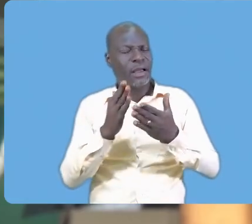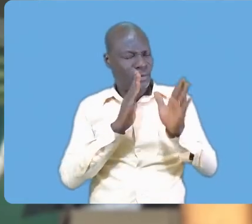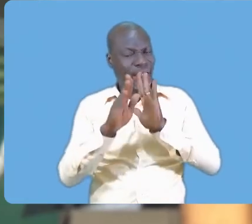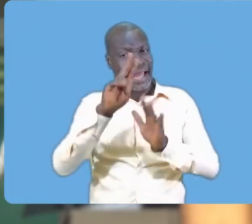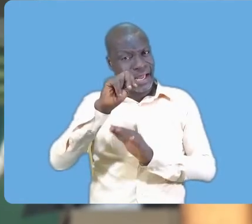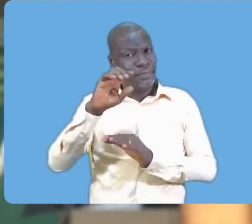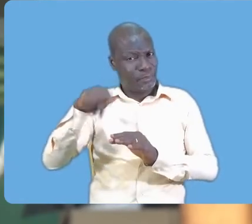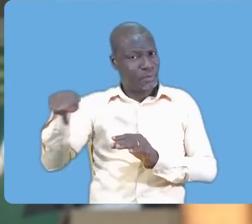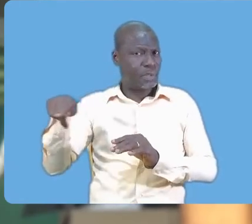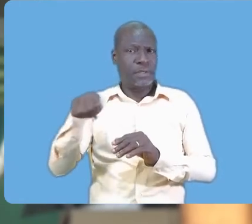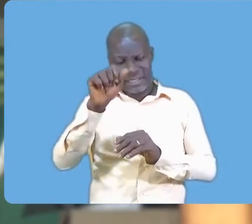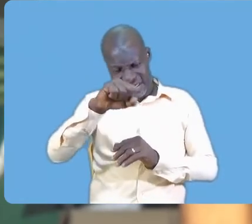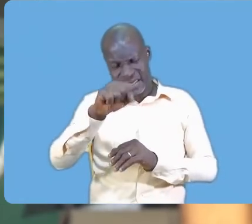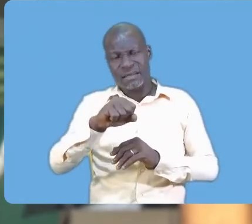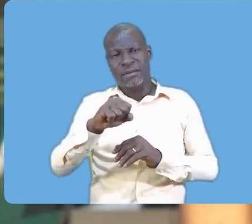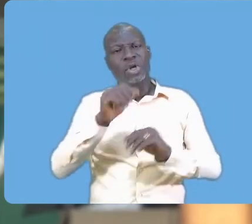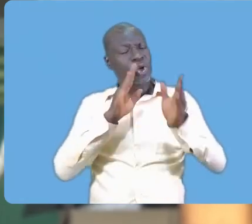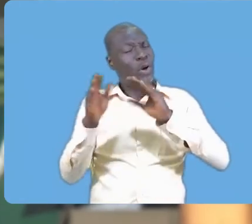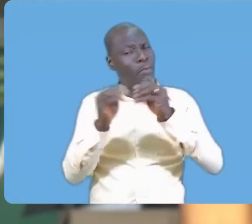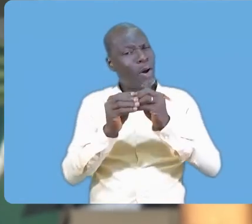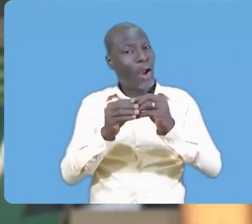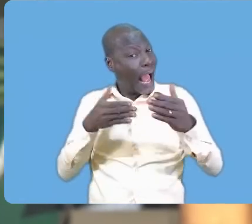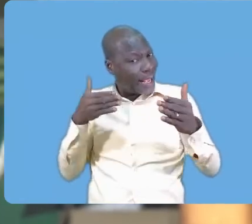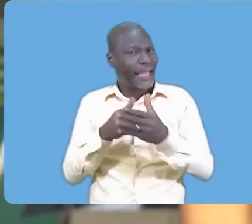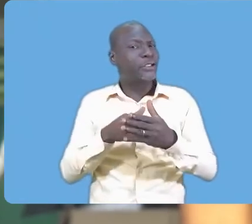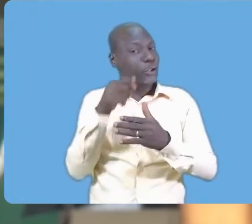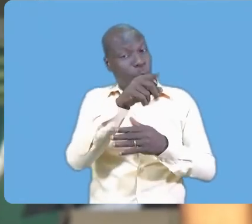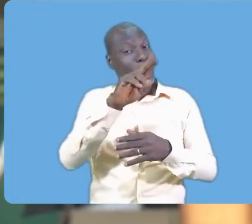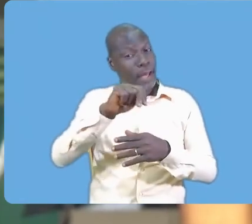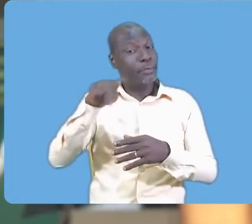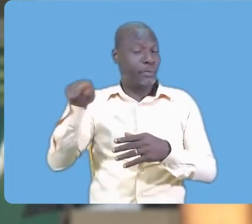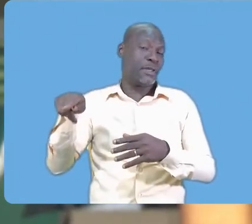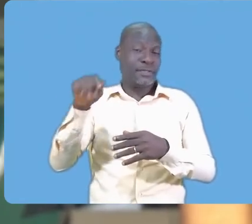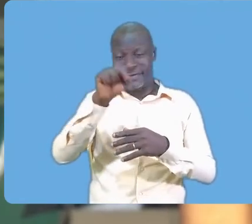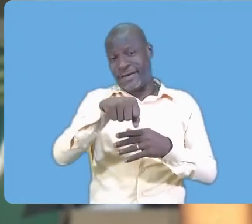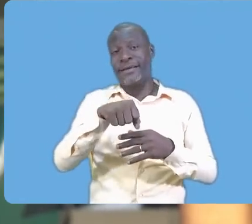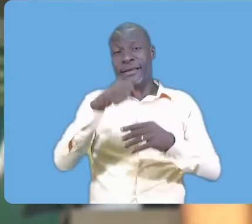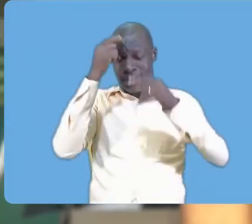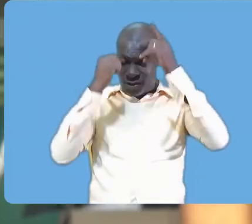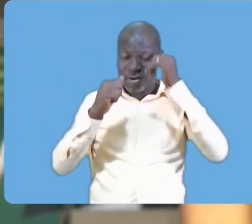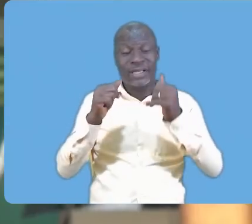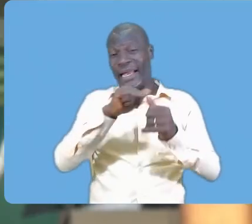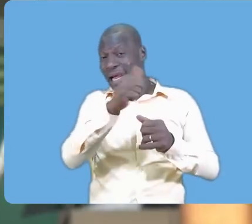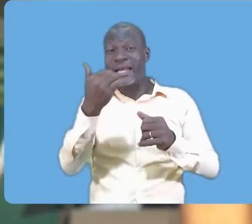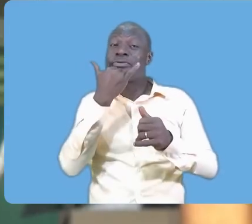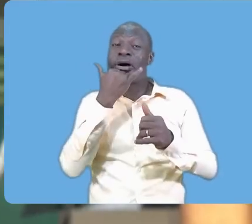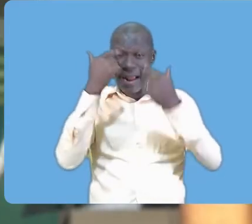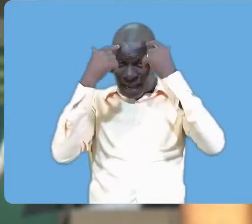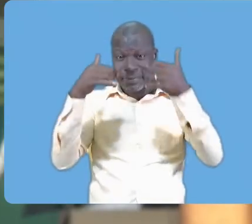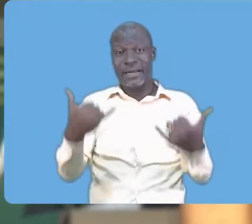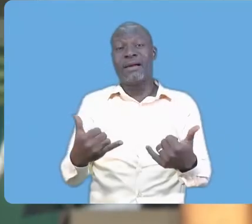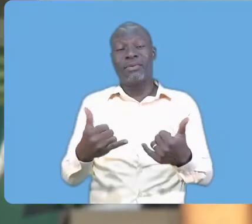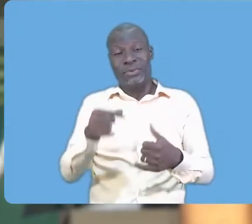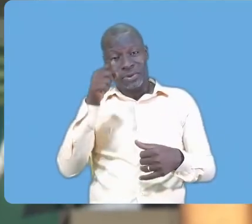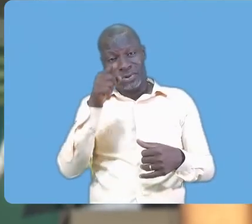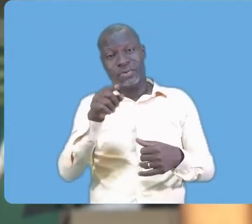fashion. Ye beka more and yet ya more MPP for and the NDC for a war opposition. So